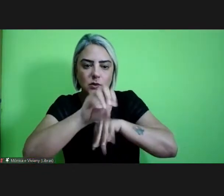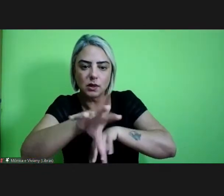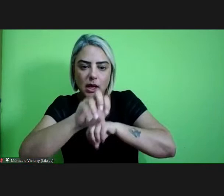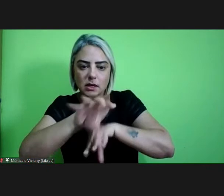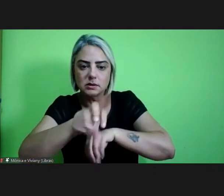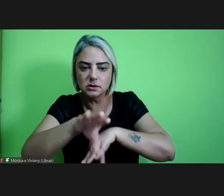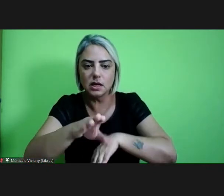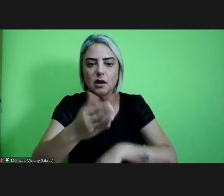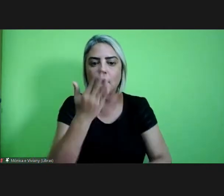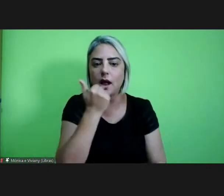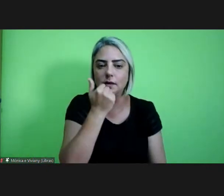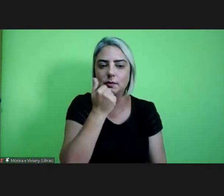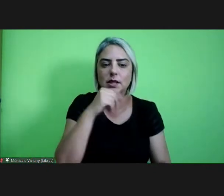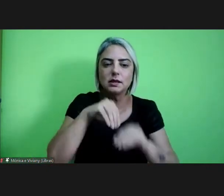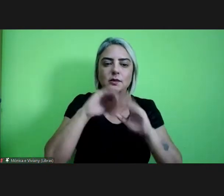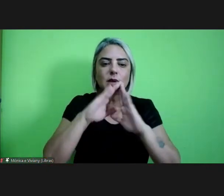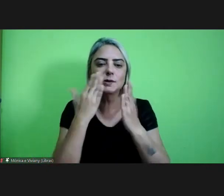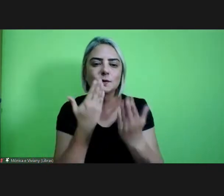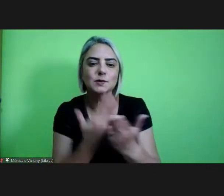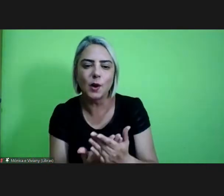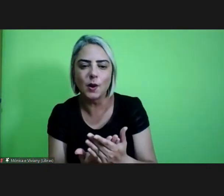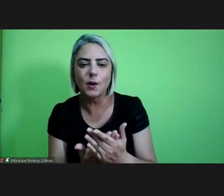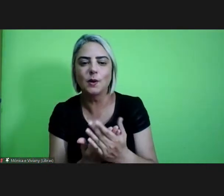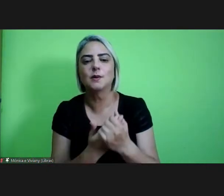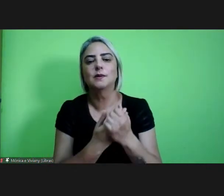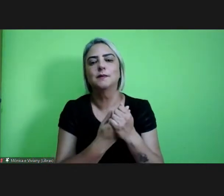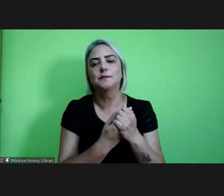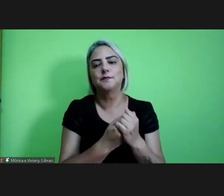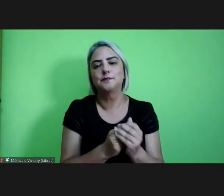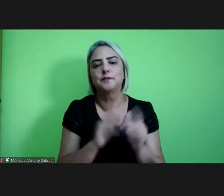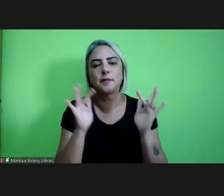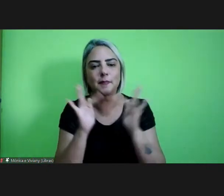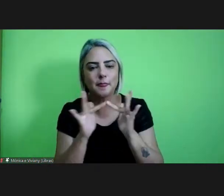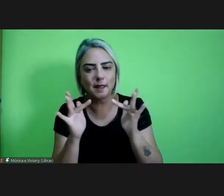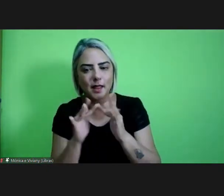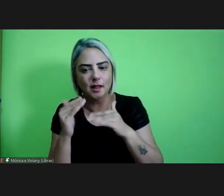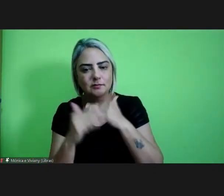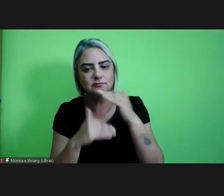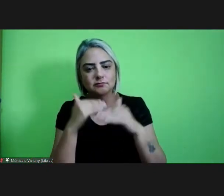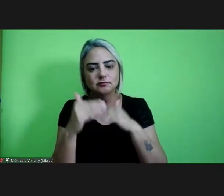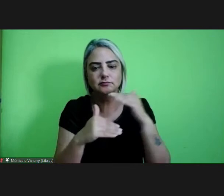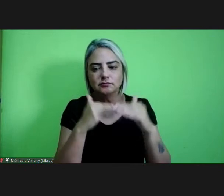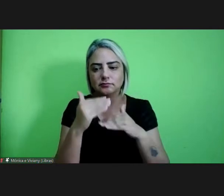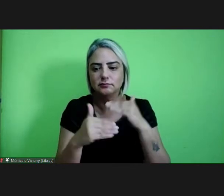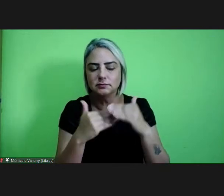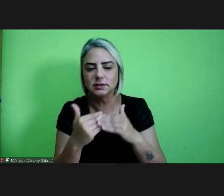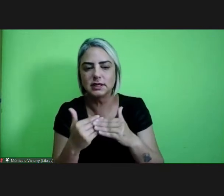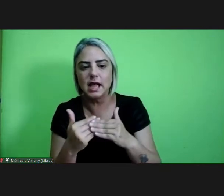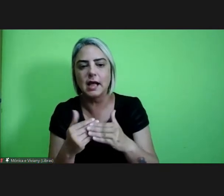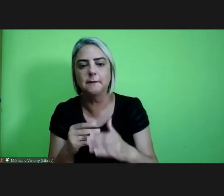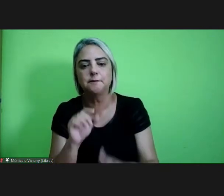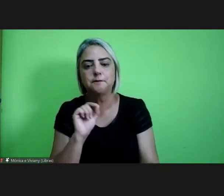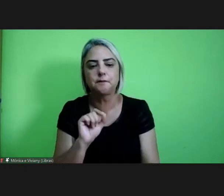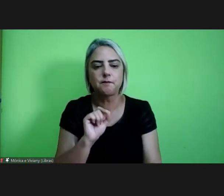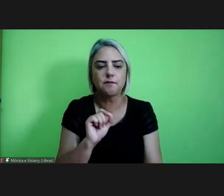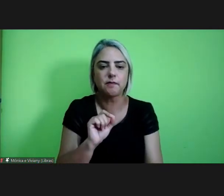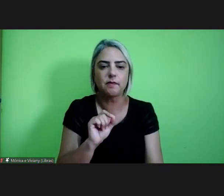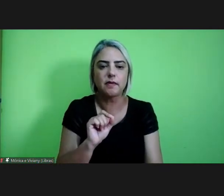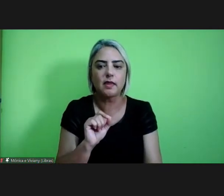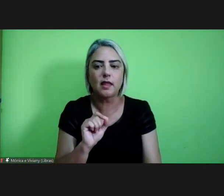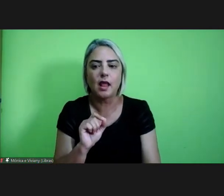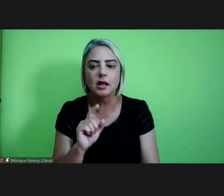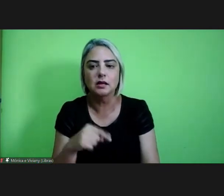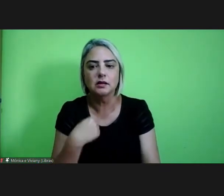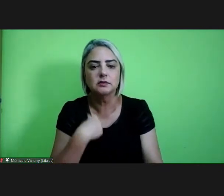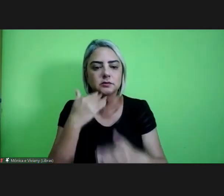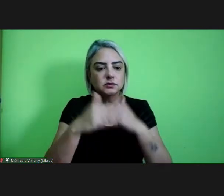from the education sector, feeding in school as a first contact in the procedure of food education for